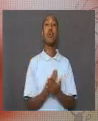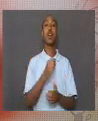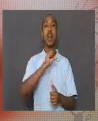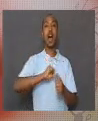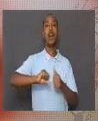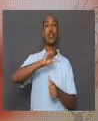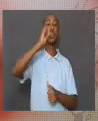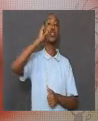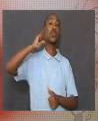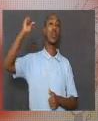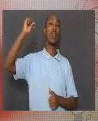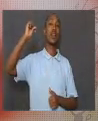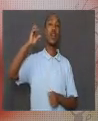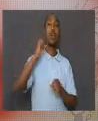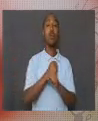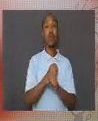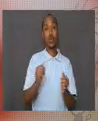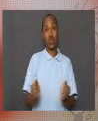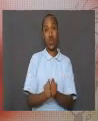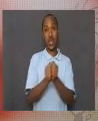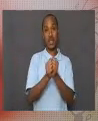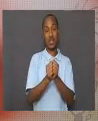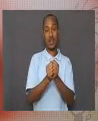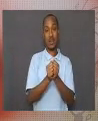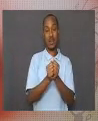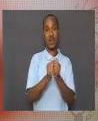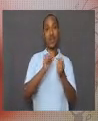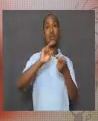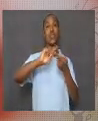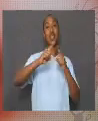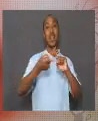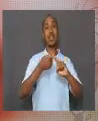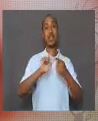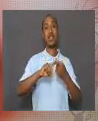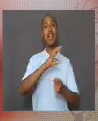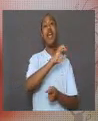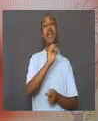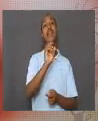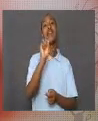theory? Work together with the classmate and